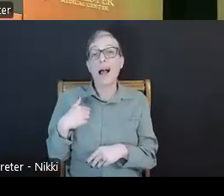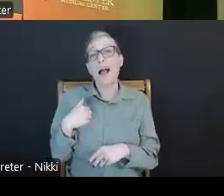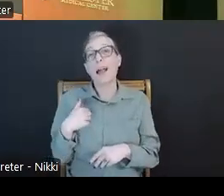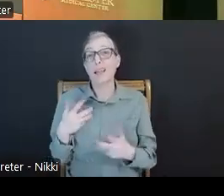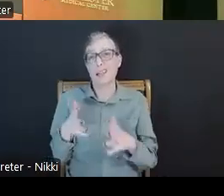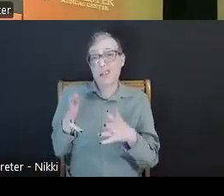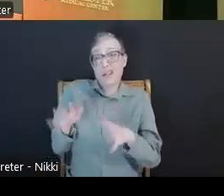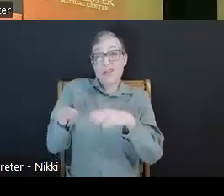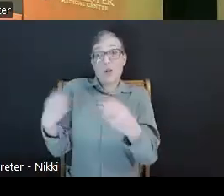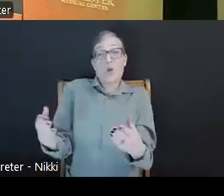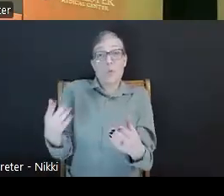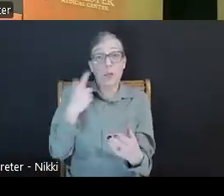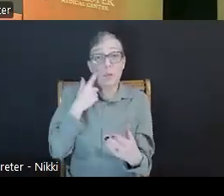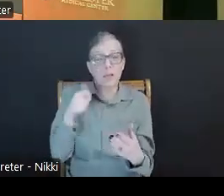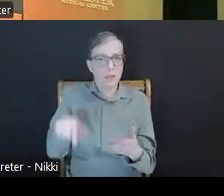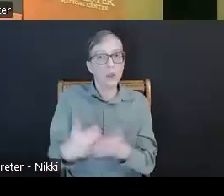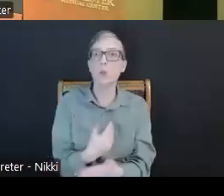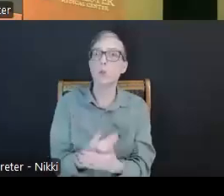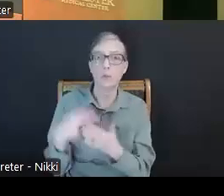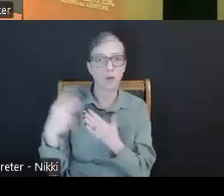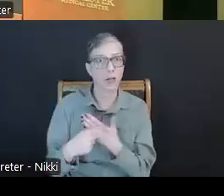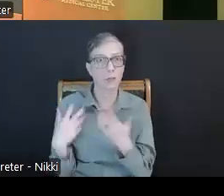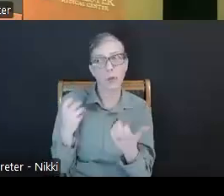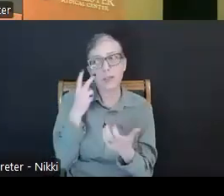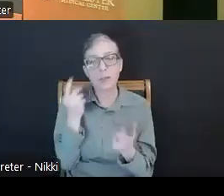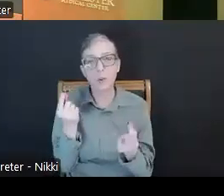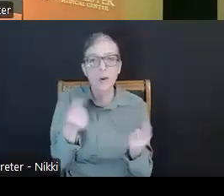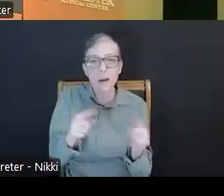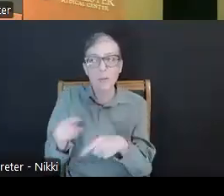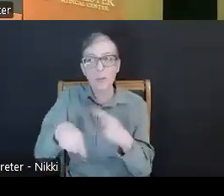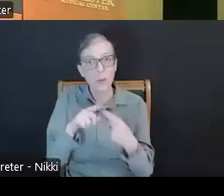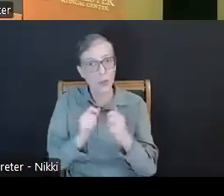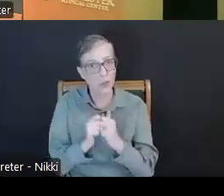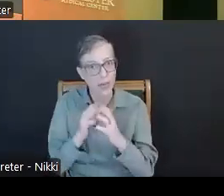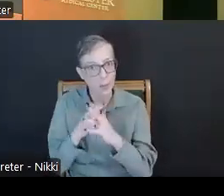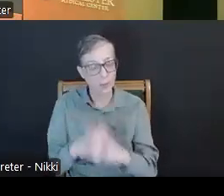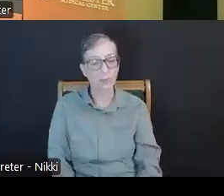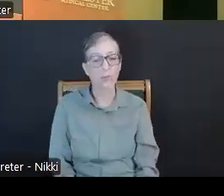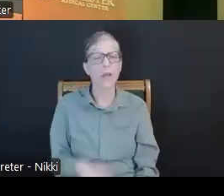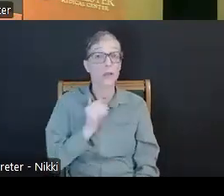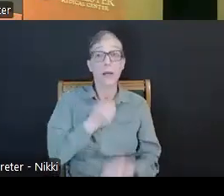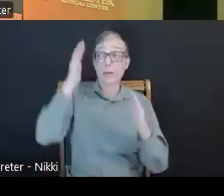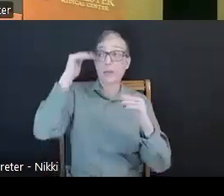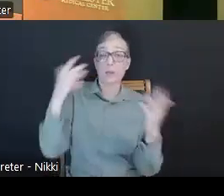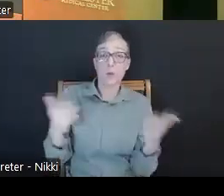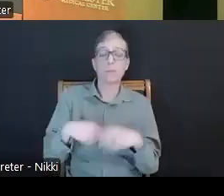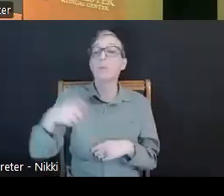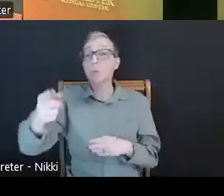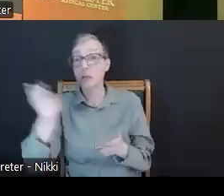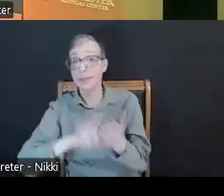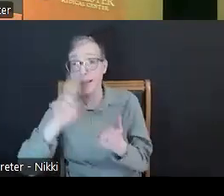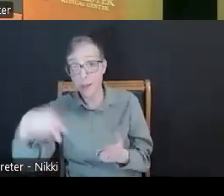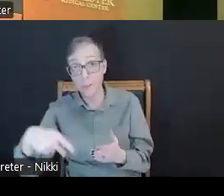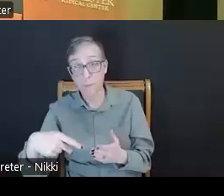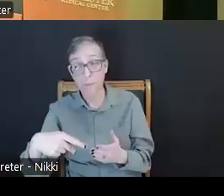happen if we created one. So the only expectation was that you would sign up, you would get paired with a